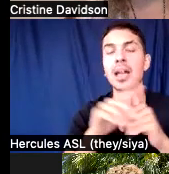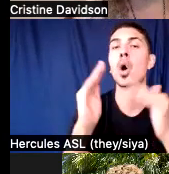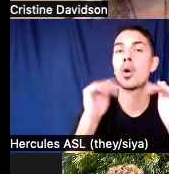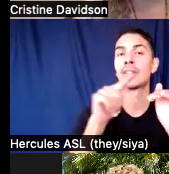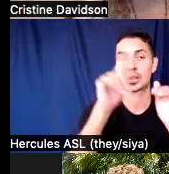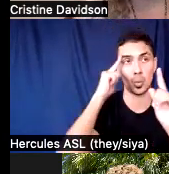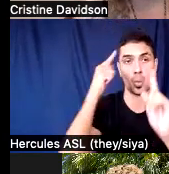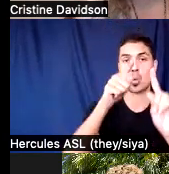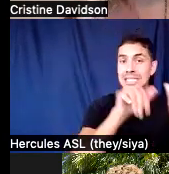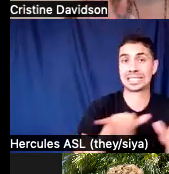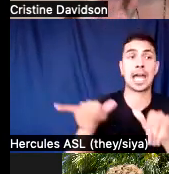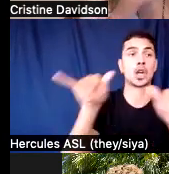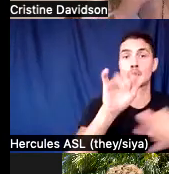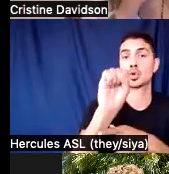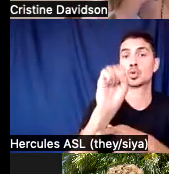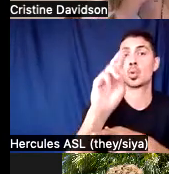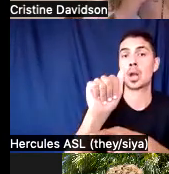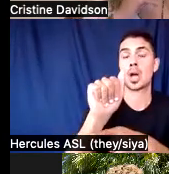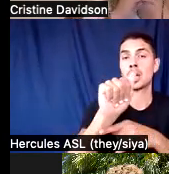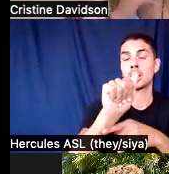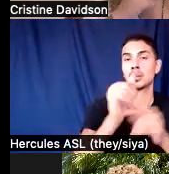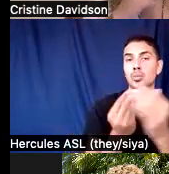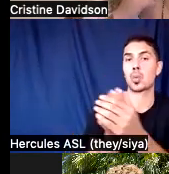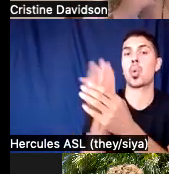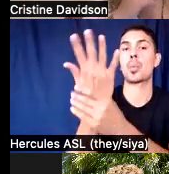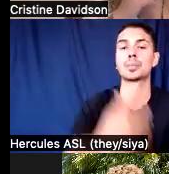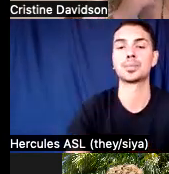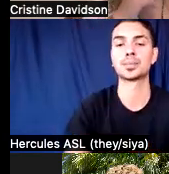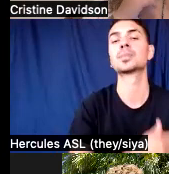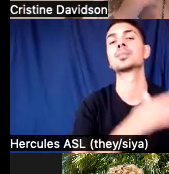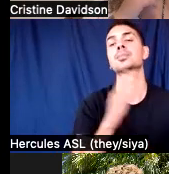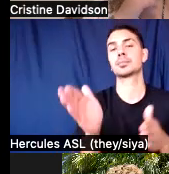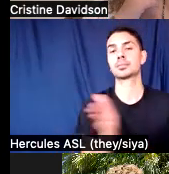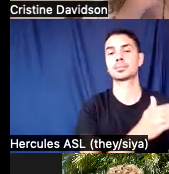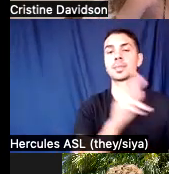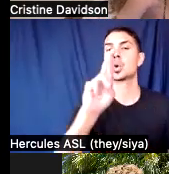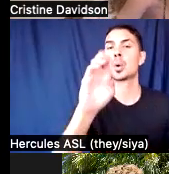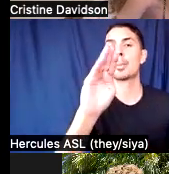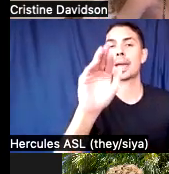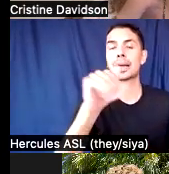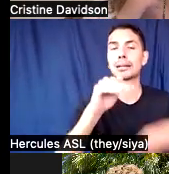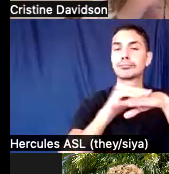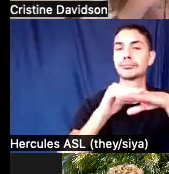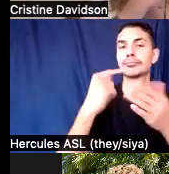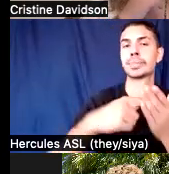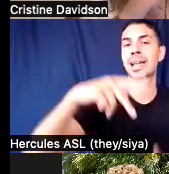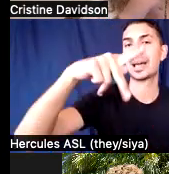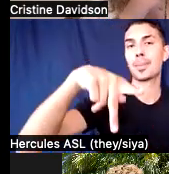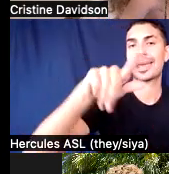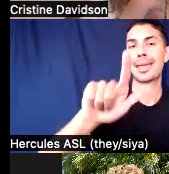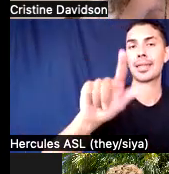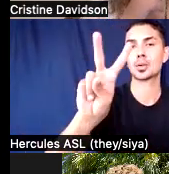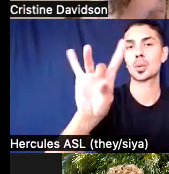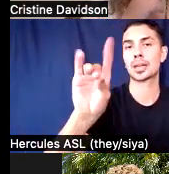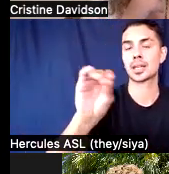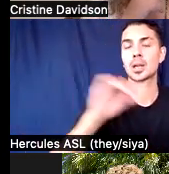And I know Rebecca typed some about PL 280, but we'll be talking about PL 280 across the month. It's